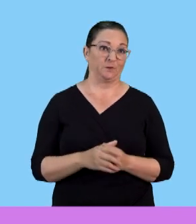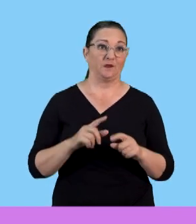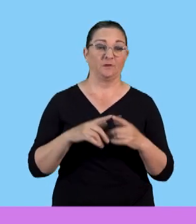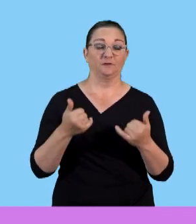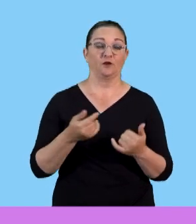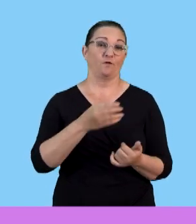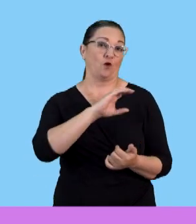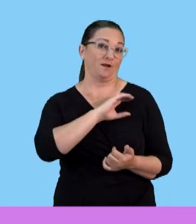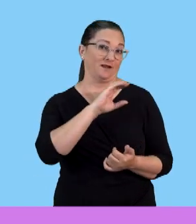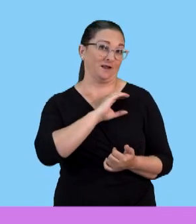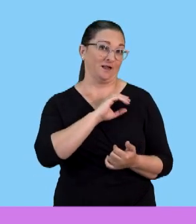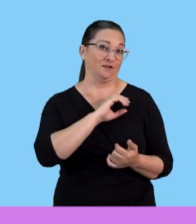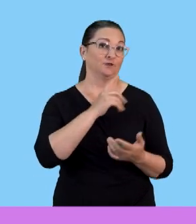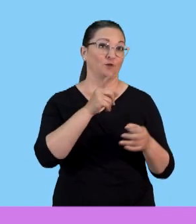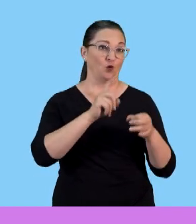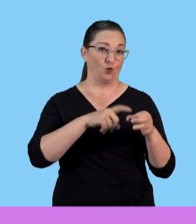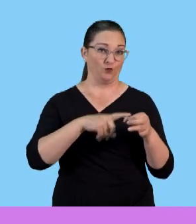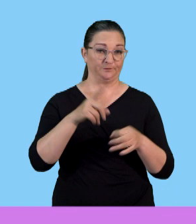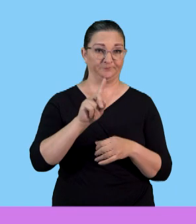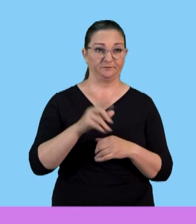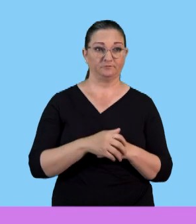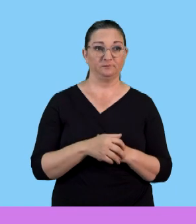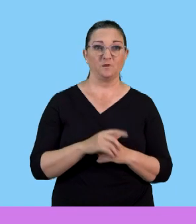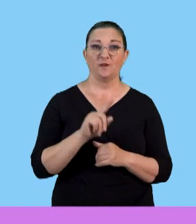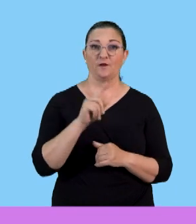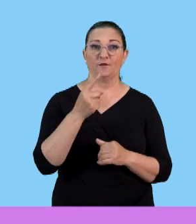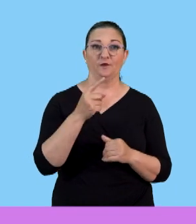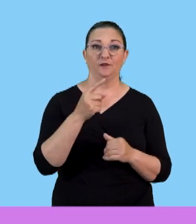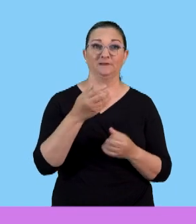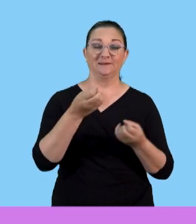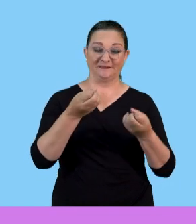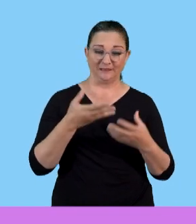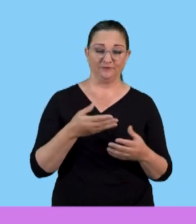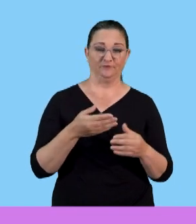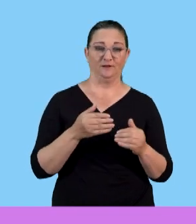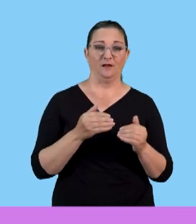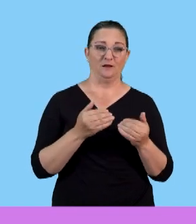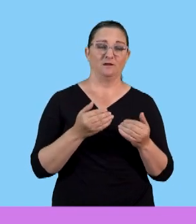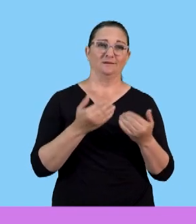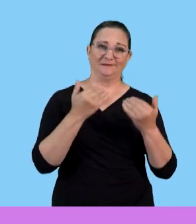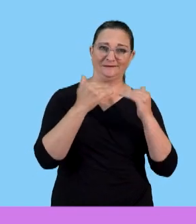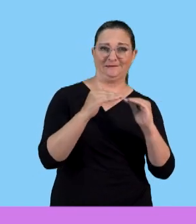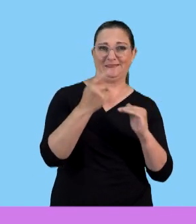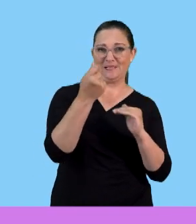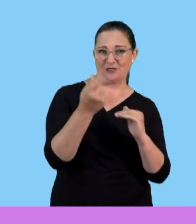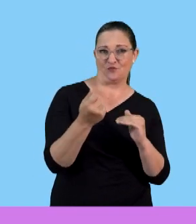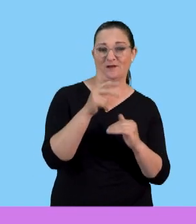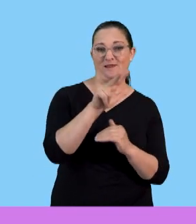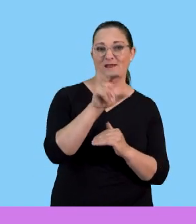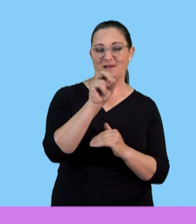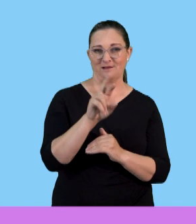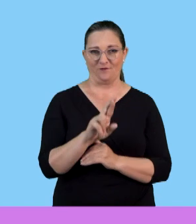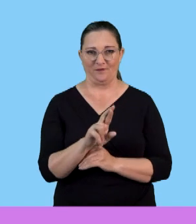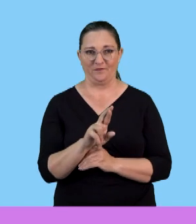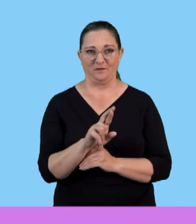was quoted to a customer. Now, firstly, it gives us a standard rate, which is 80 rand. So this 80 rand,